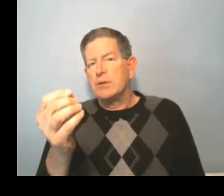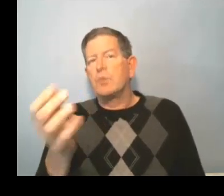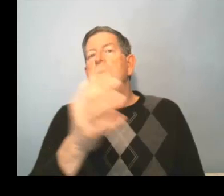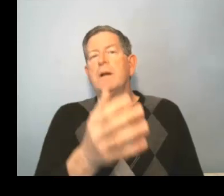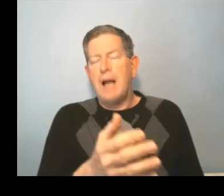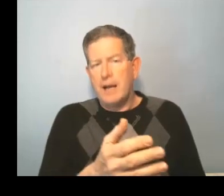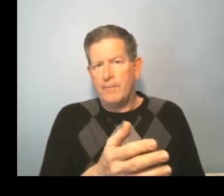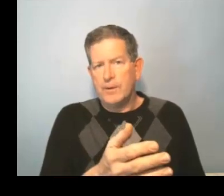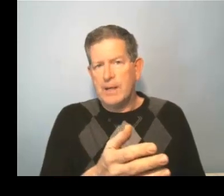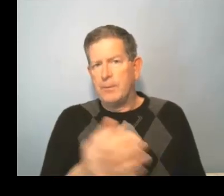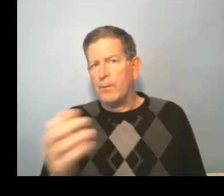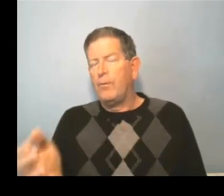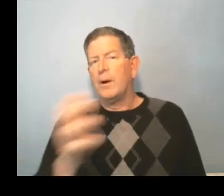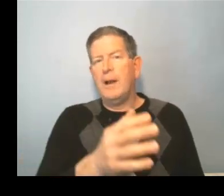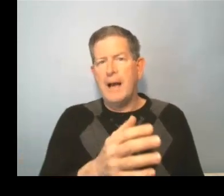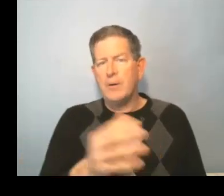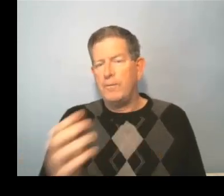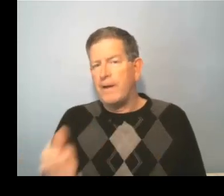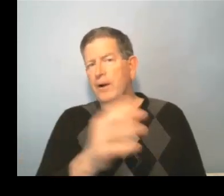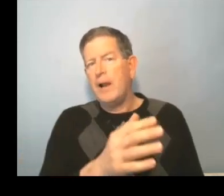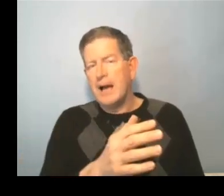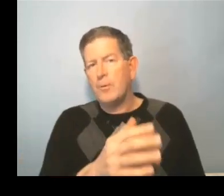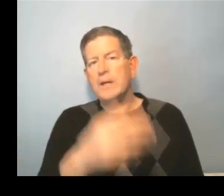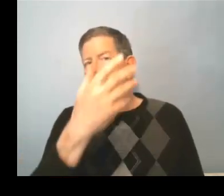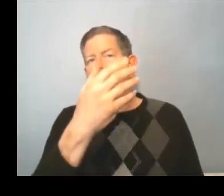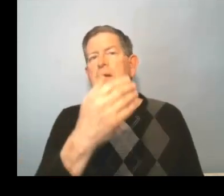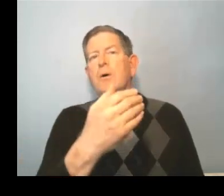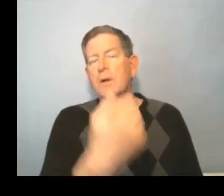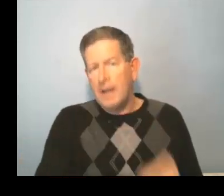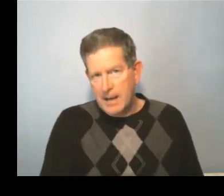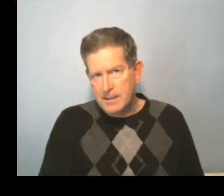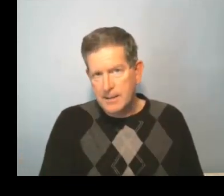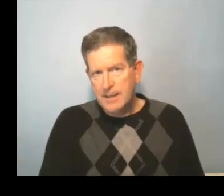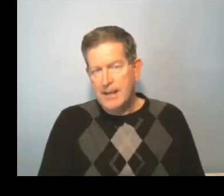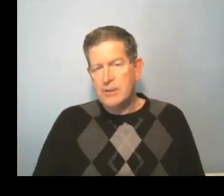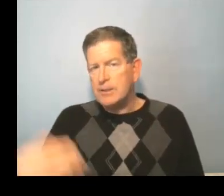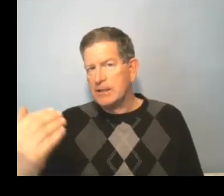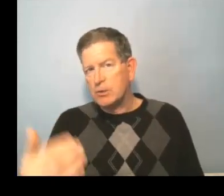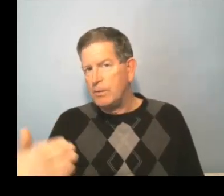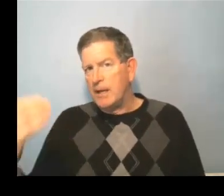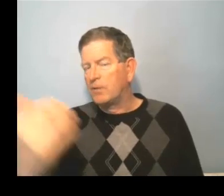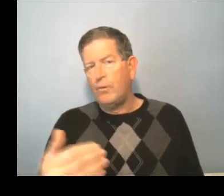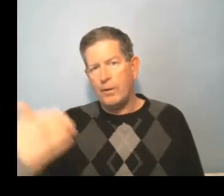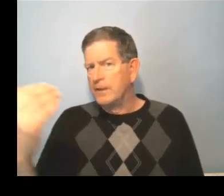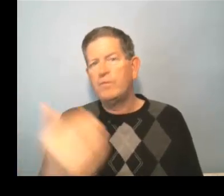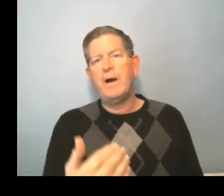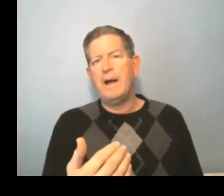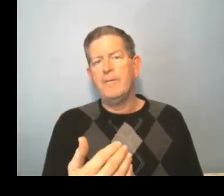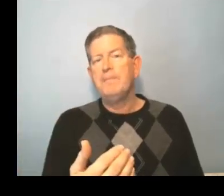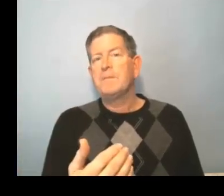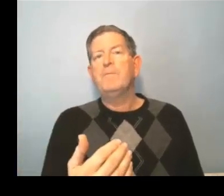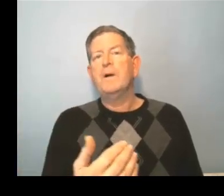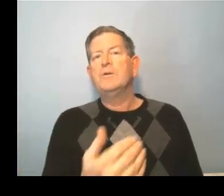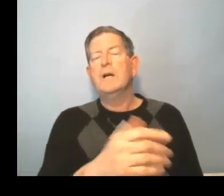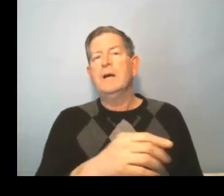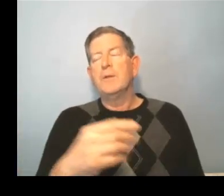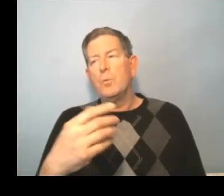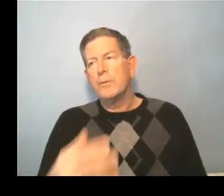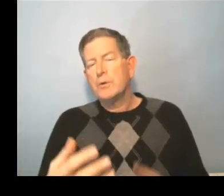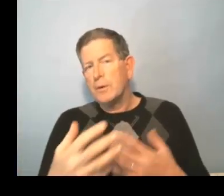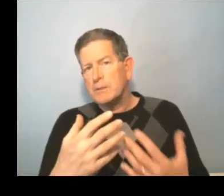say it's 3 o'clock, for example, or 4 o'clock, or 5 o'clock, we can drop the o'clock and just say it's 3, it's 4, it's 5. In